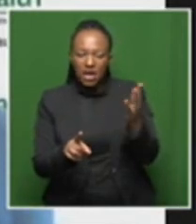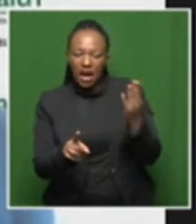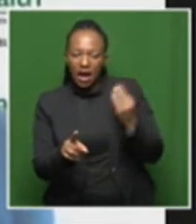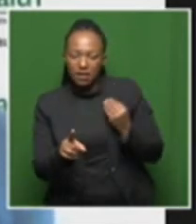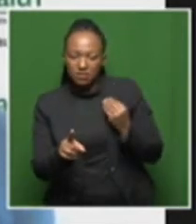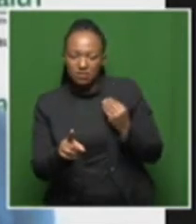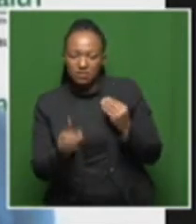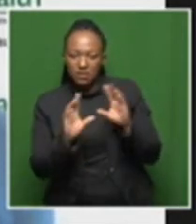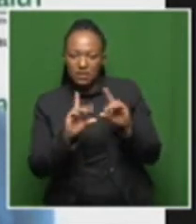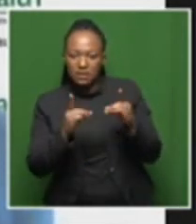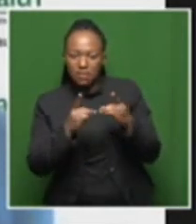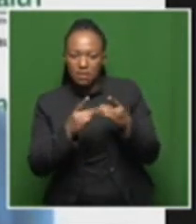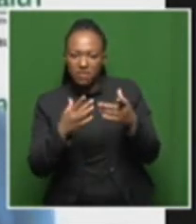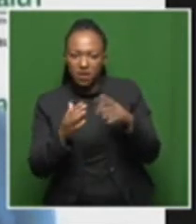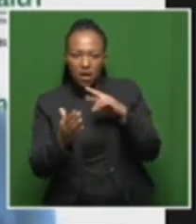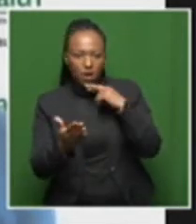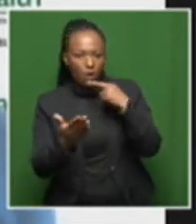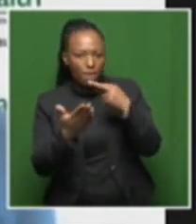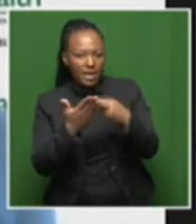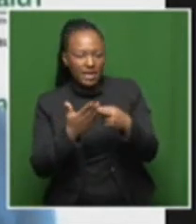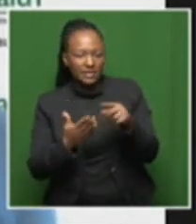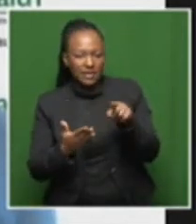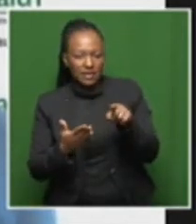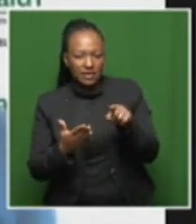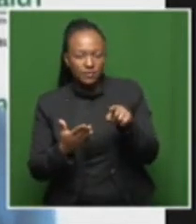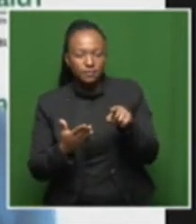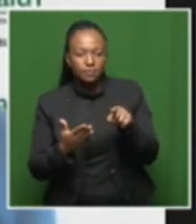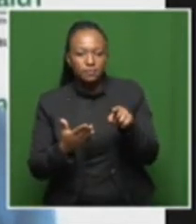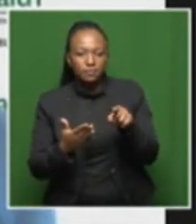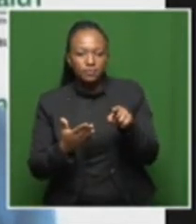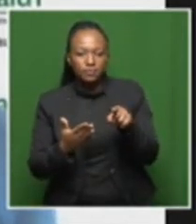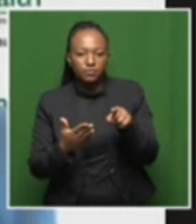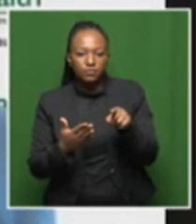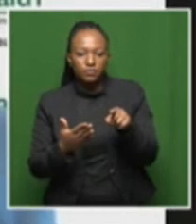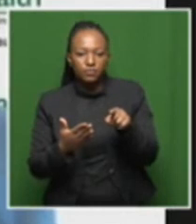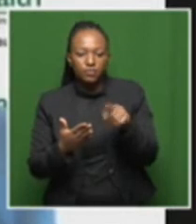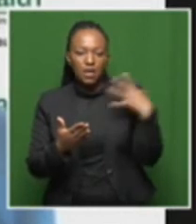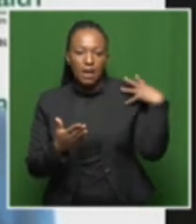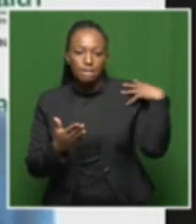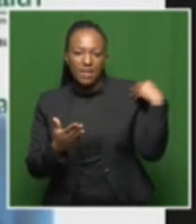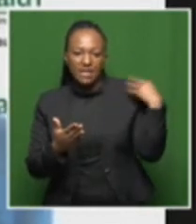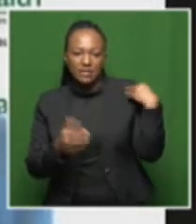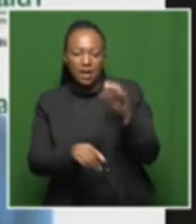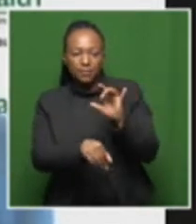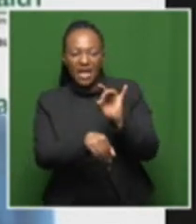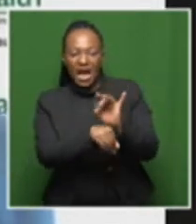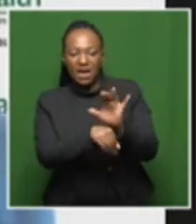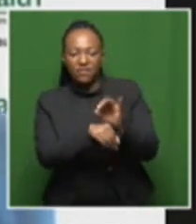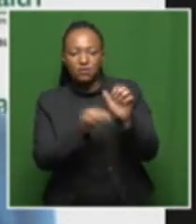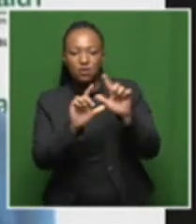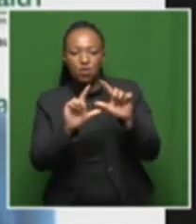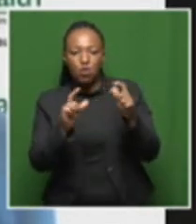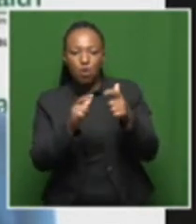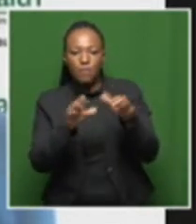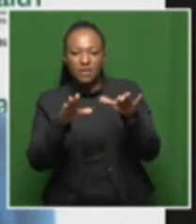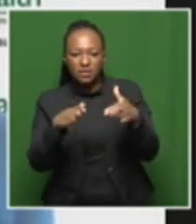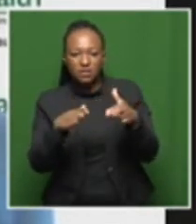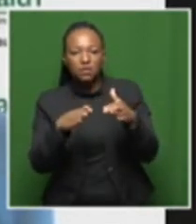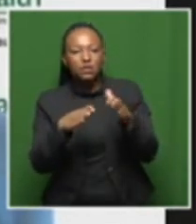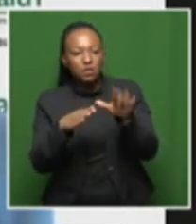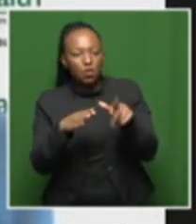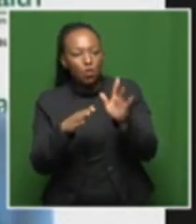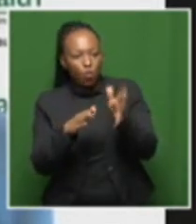the department has done recommendations. We will be, the Ministerial Advisory Committee will be submitting something